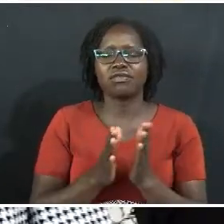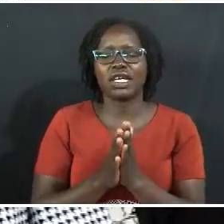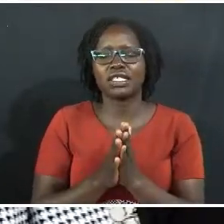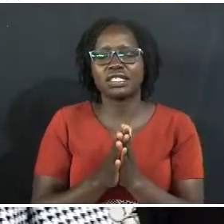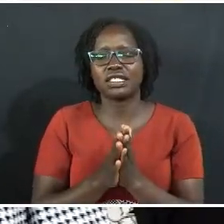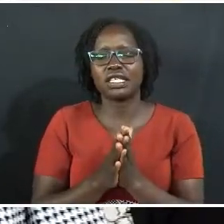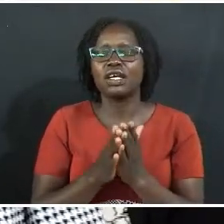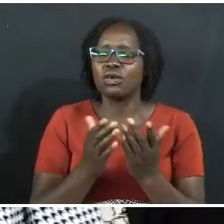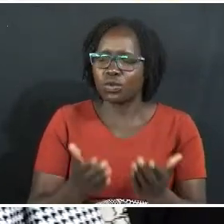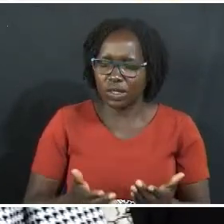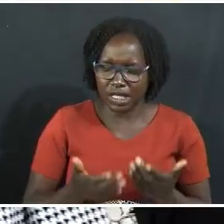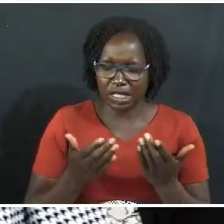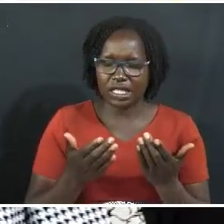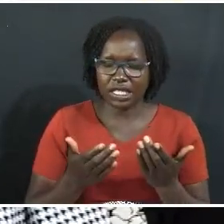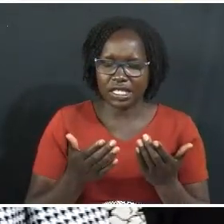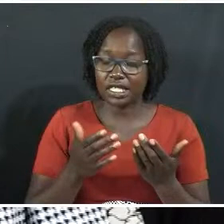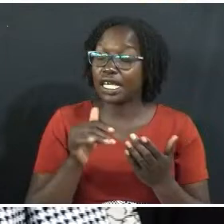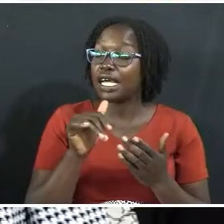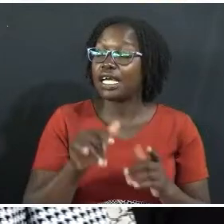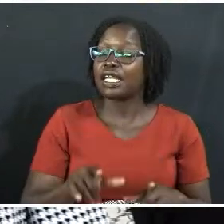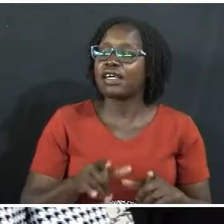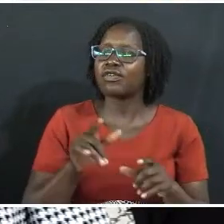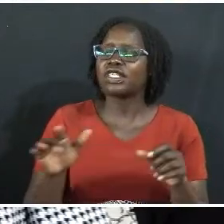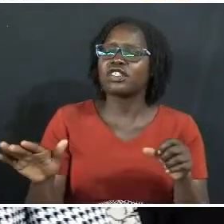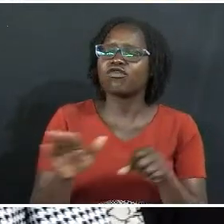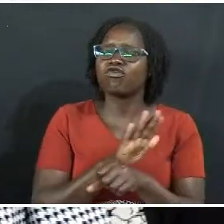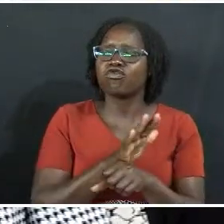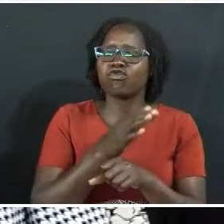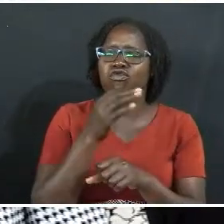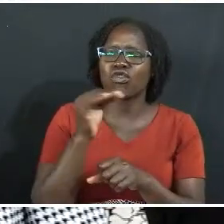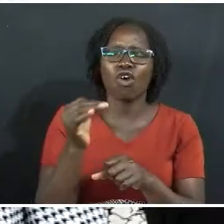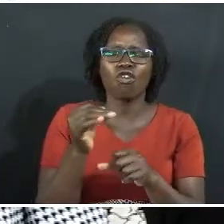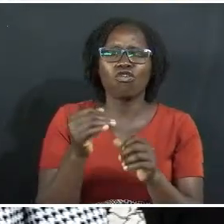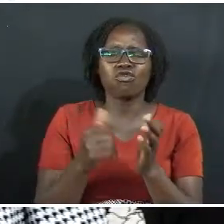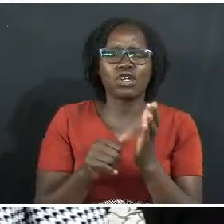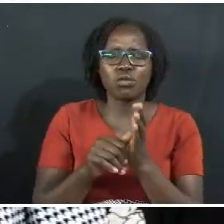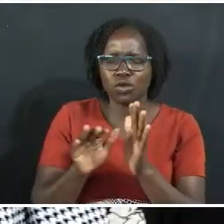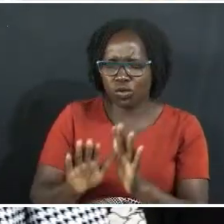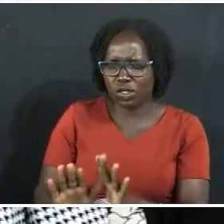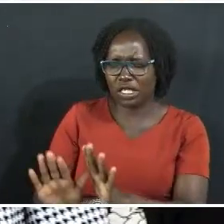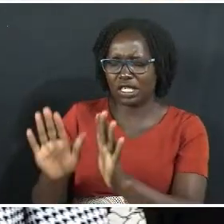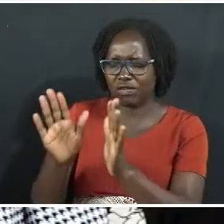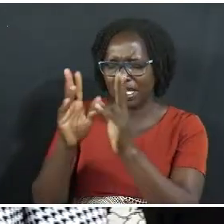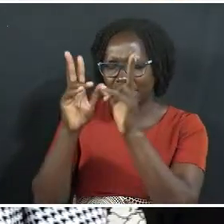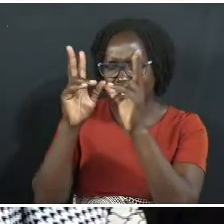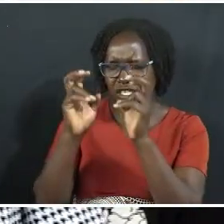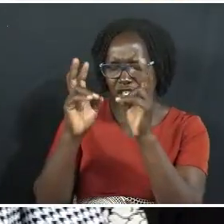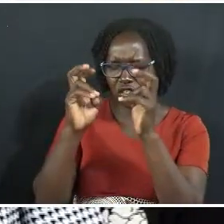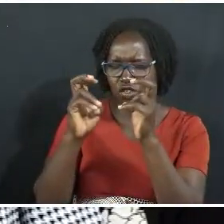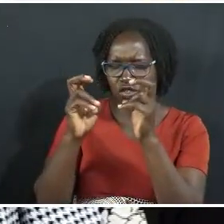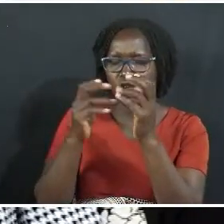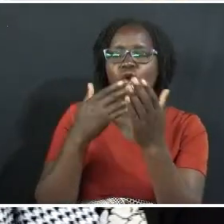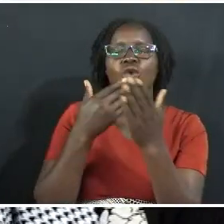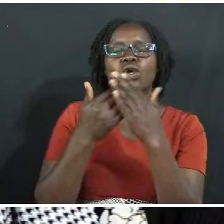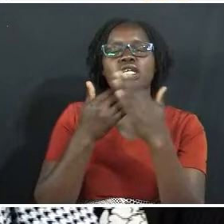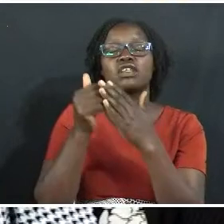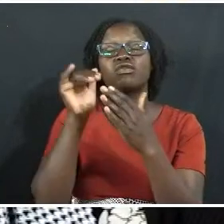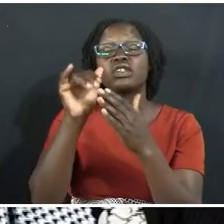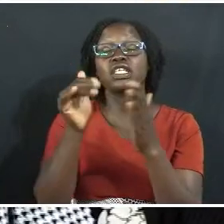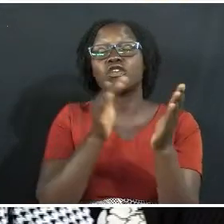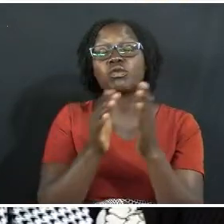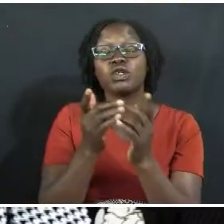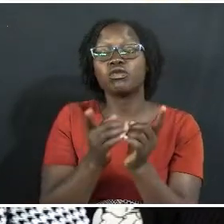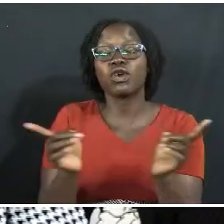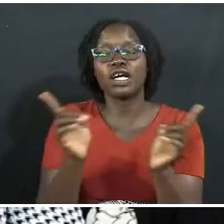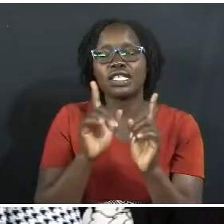We live this life that is full of troubles yes. and issues. We are grateful that you prepared for